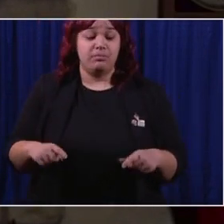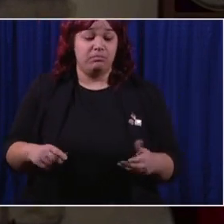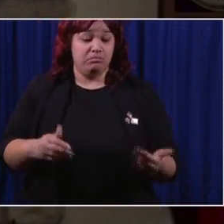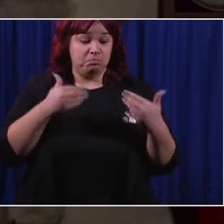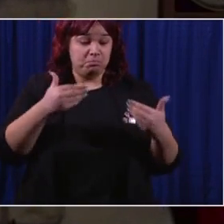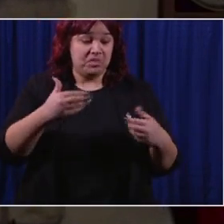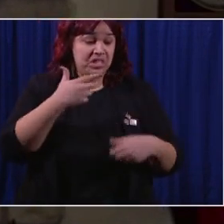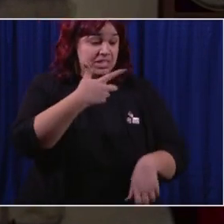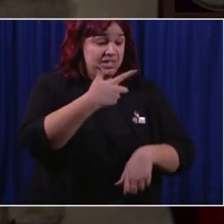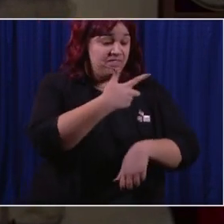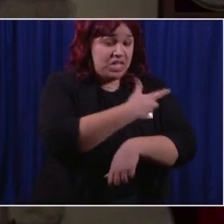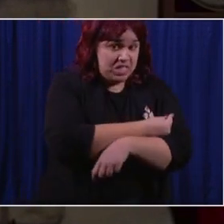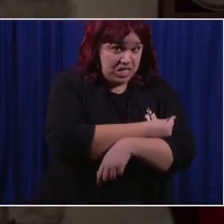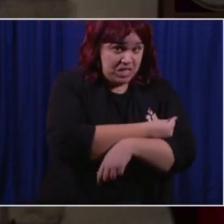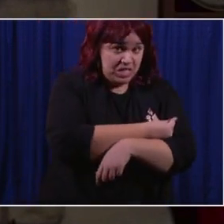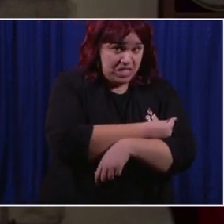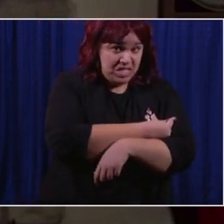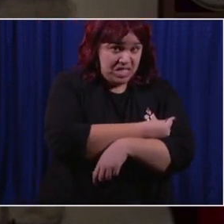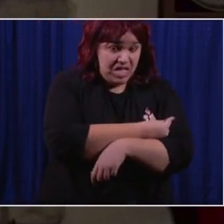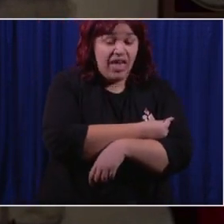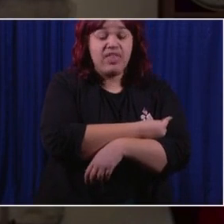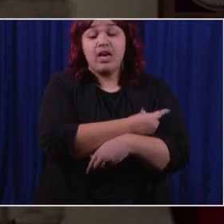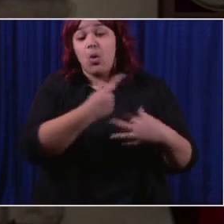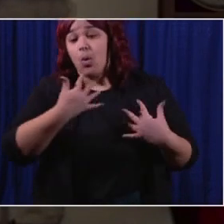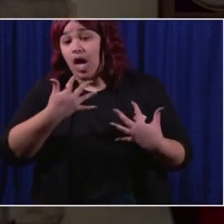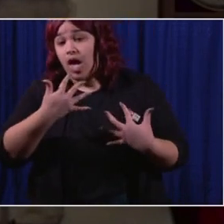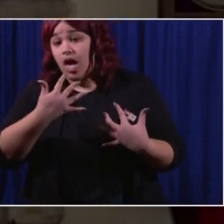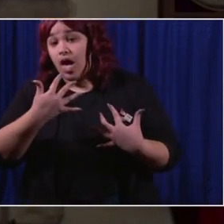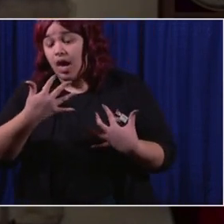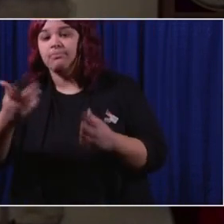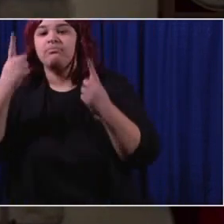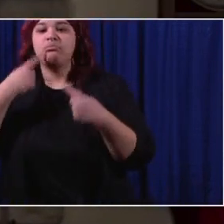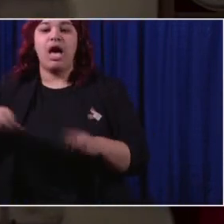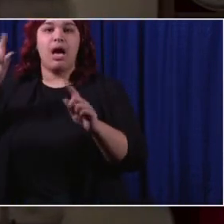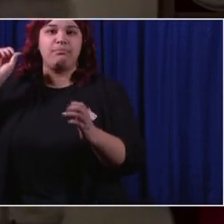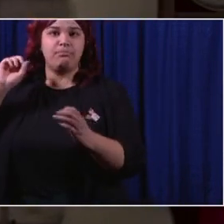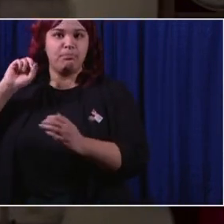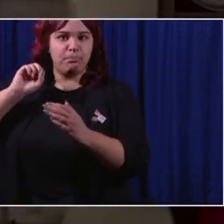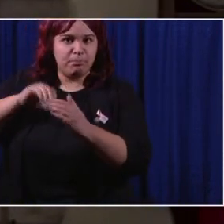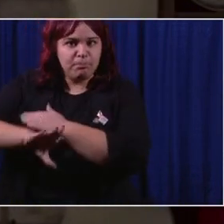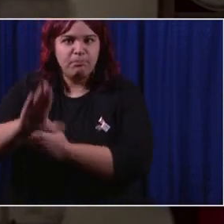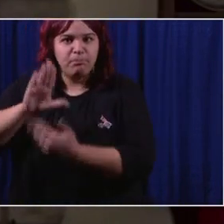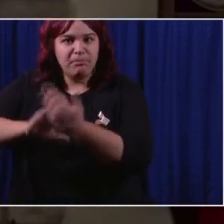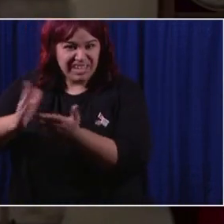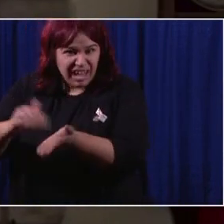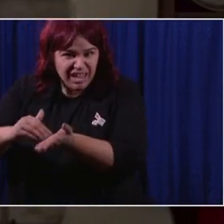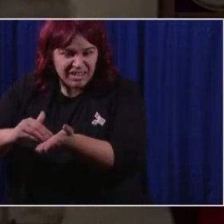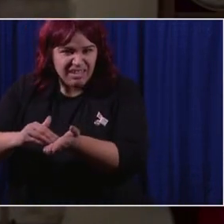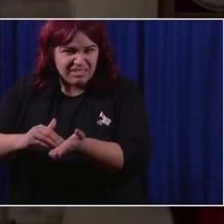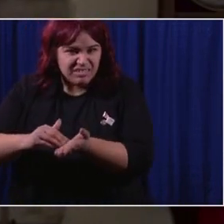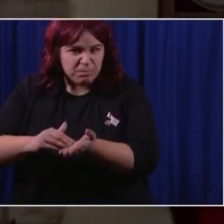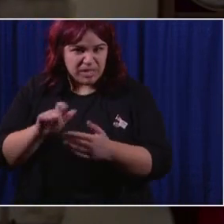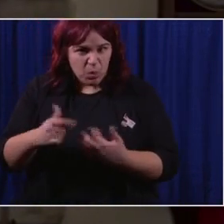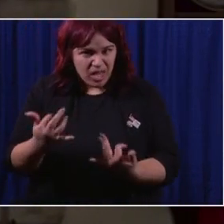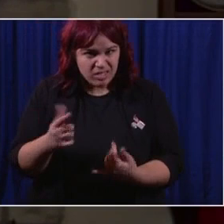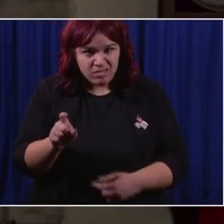the vaccines and when they would have to go back to in-person? Yeah, the first answer to your question, we had